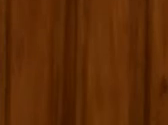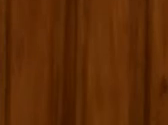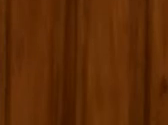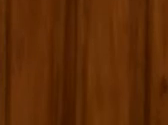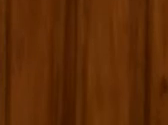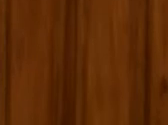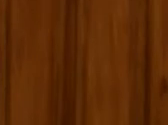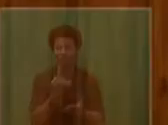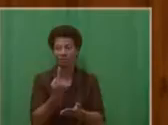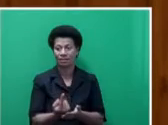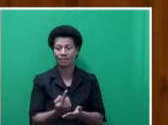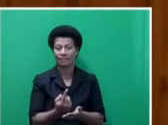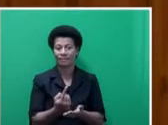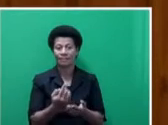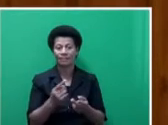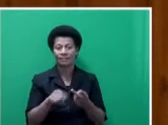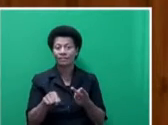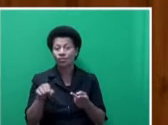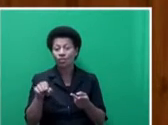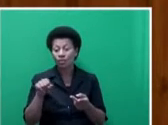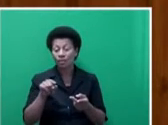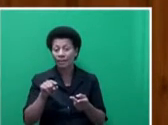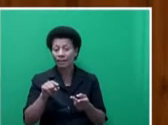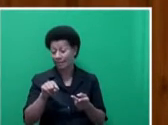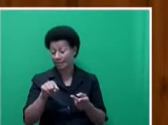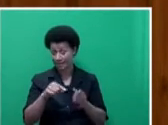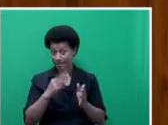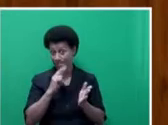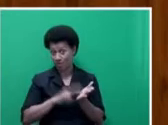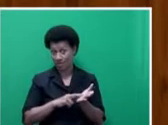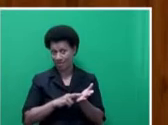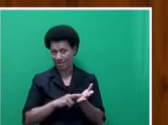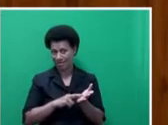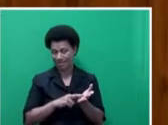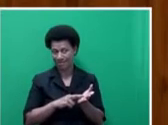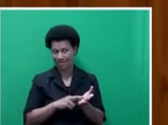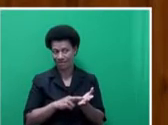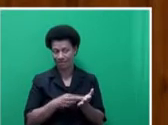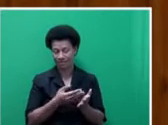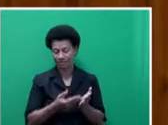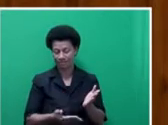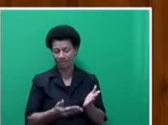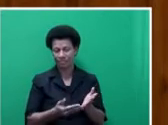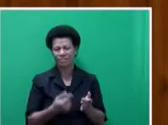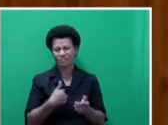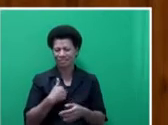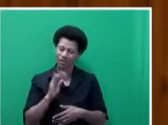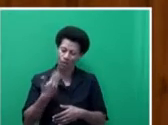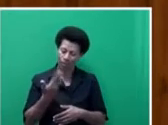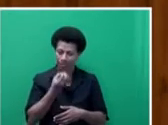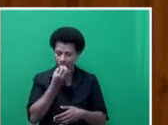There are certain things that I would like to actually talk about with regards to this particular report. As I always say, we need